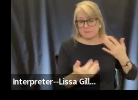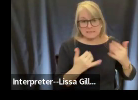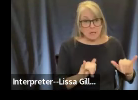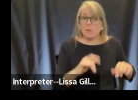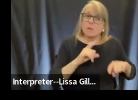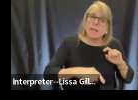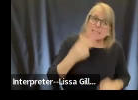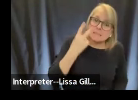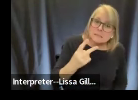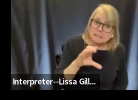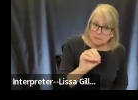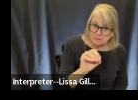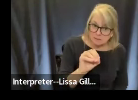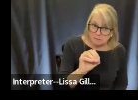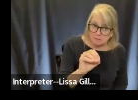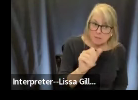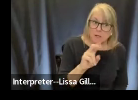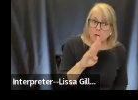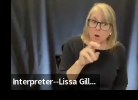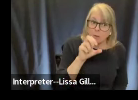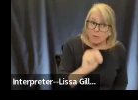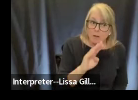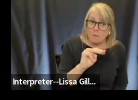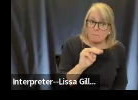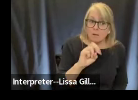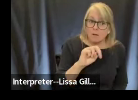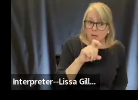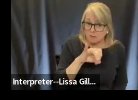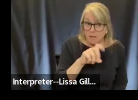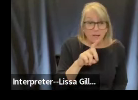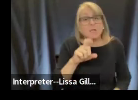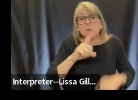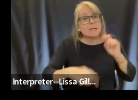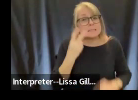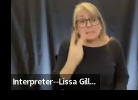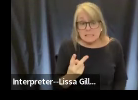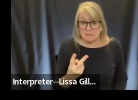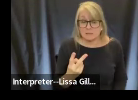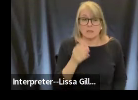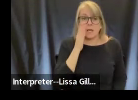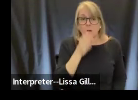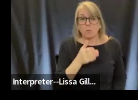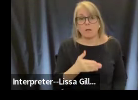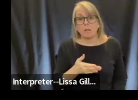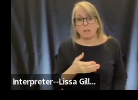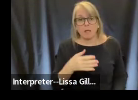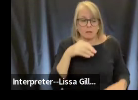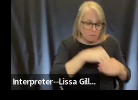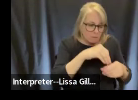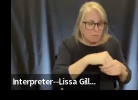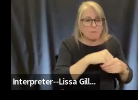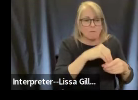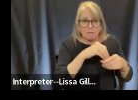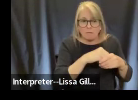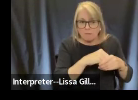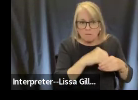see building up like smoke from a fire, and it gets contained in that space. And then it's going to start seeping into your home and creating a